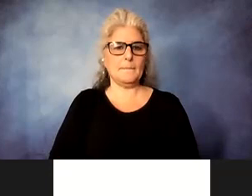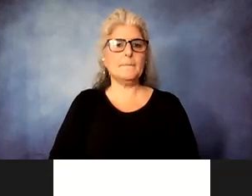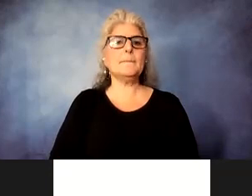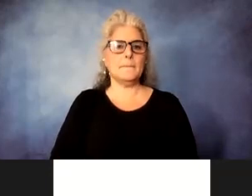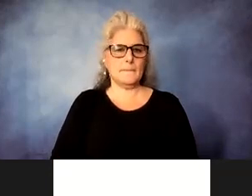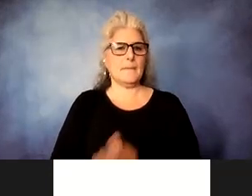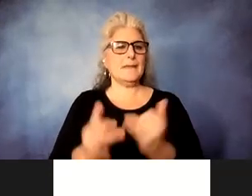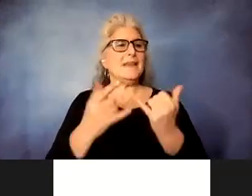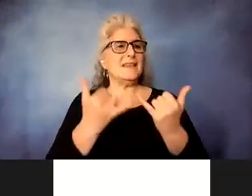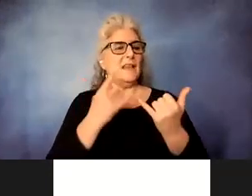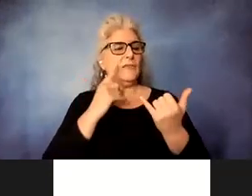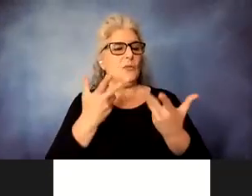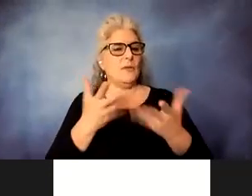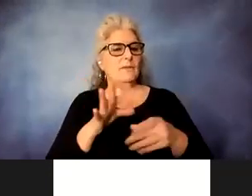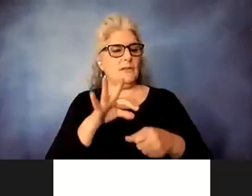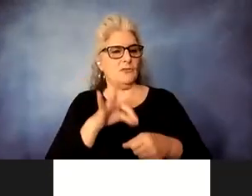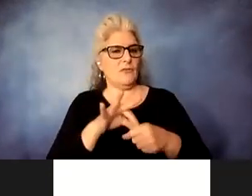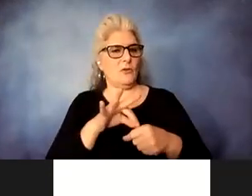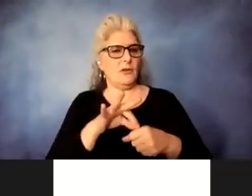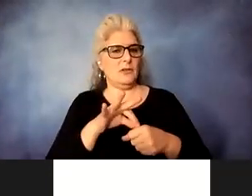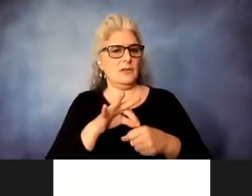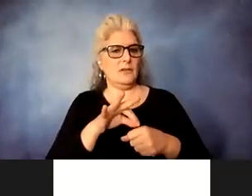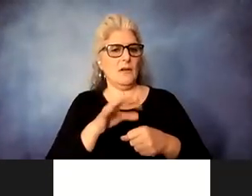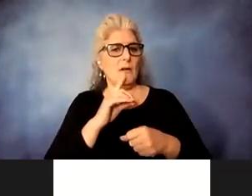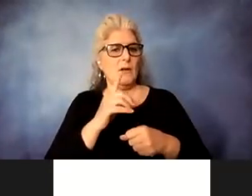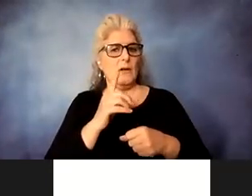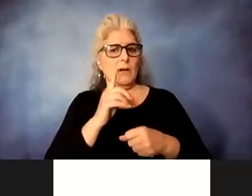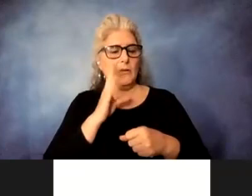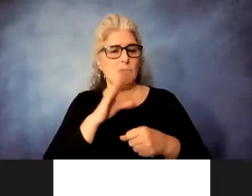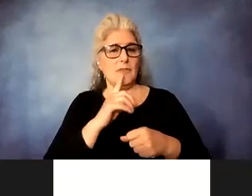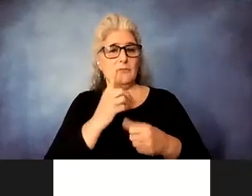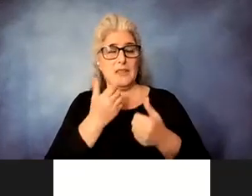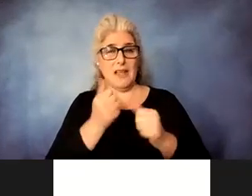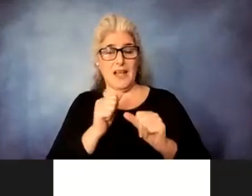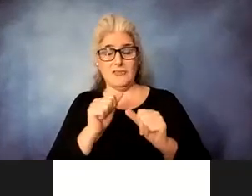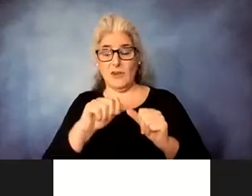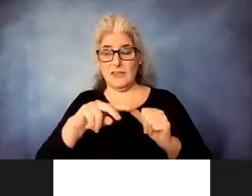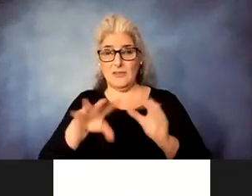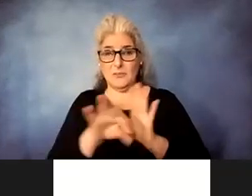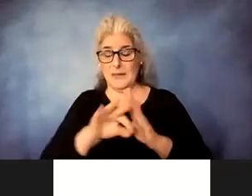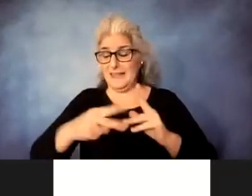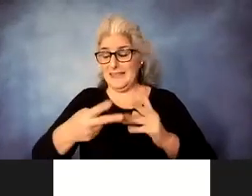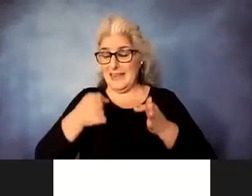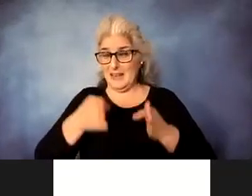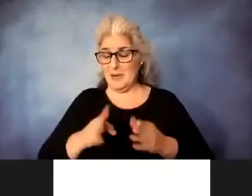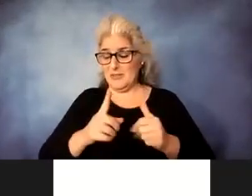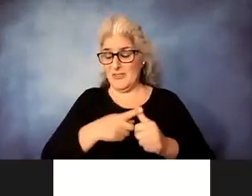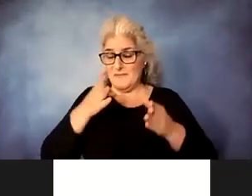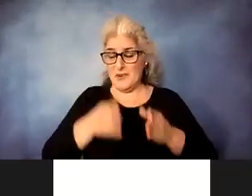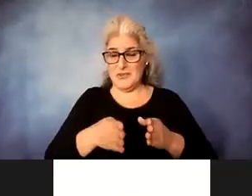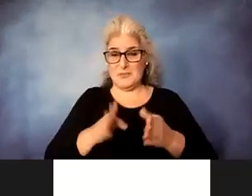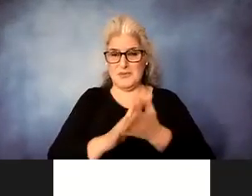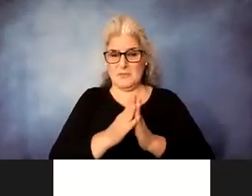contest. You have selected Tegan You Kelly. see, when I select a have now second fully candidate, voted the this first contest. candidate is Press the right unselected.